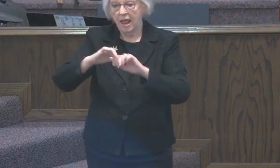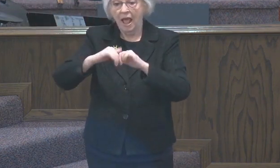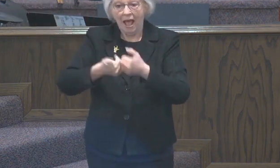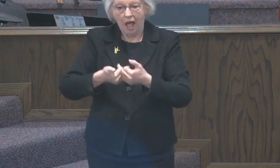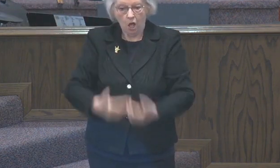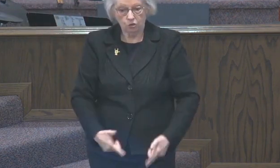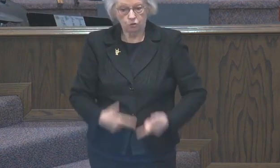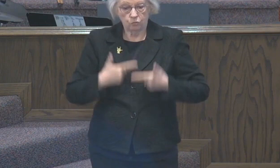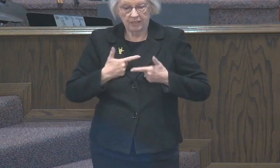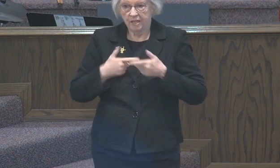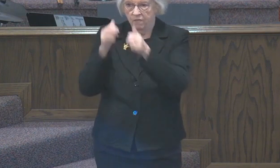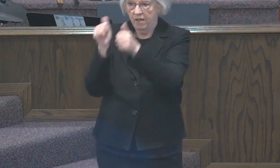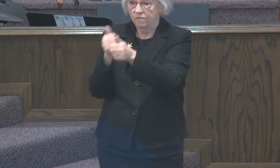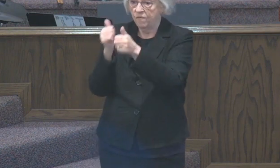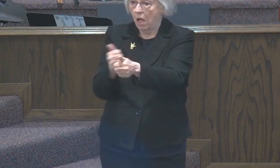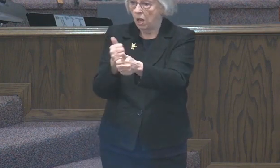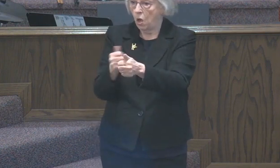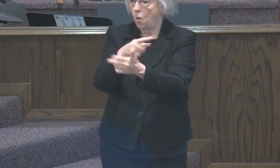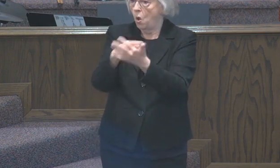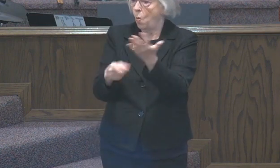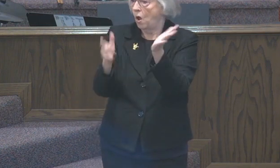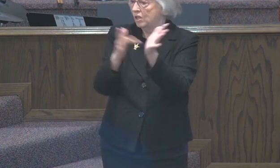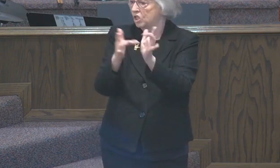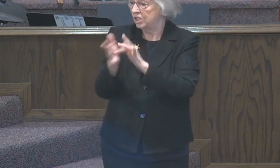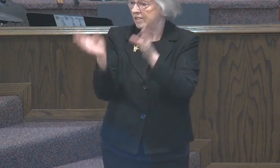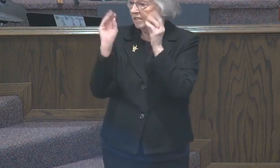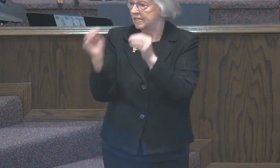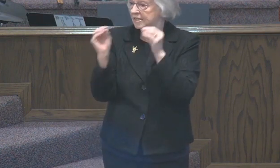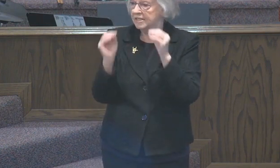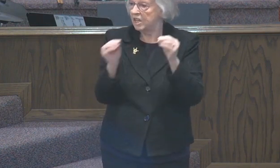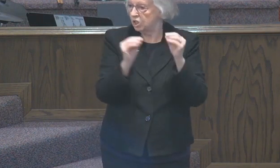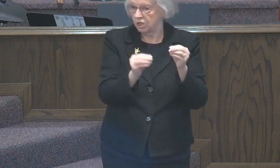that doctrinal statement from the beginning.